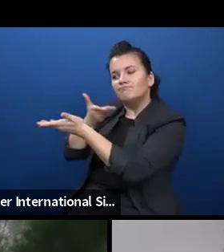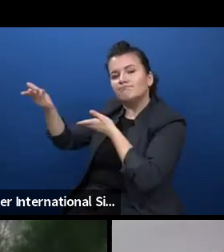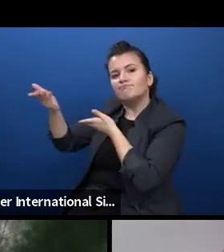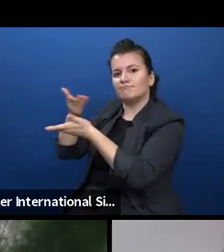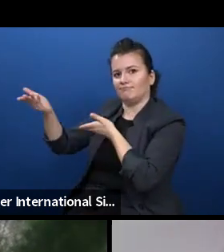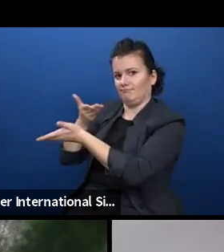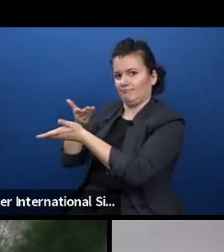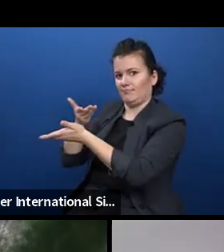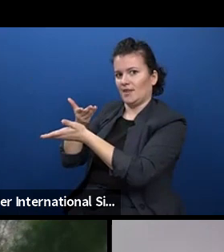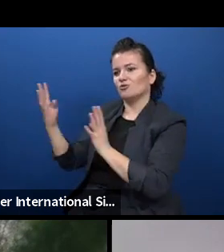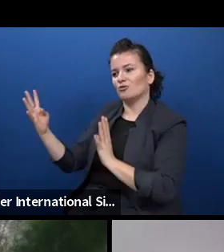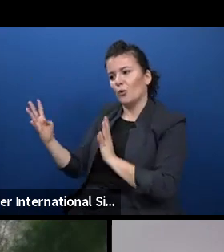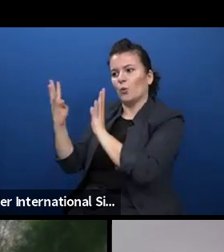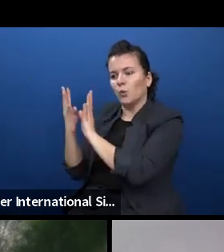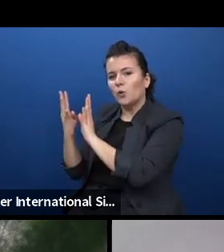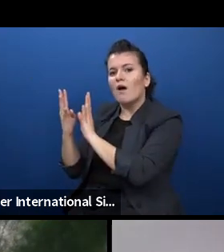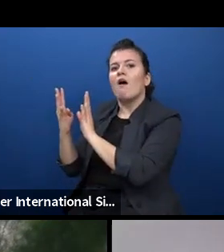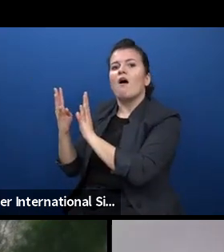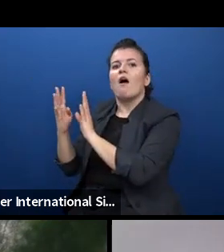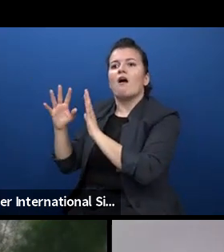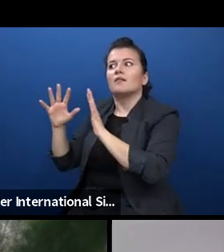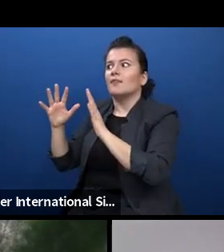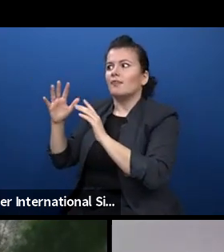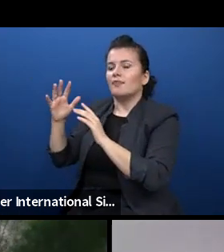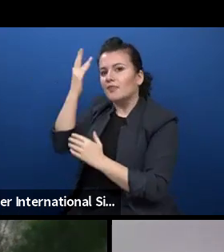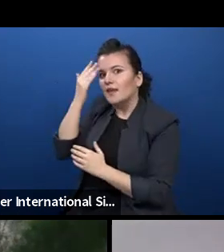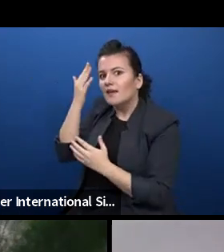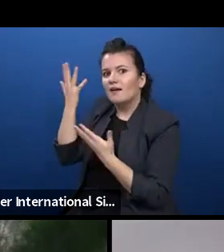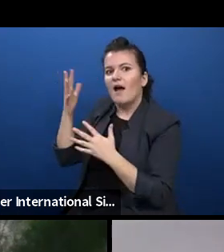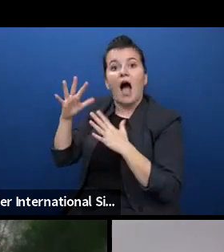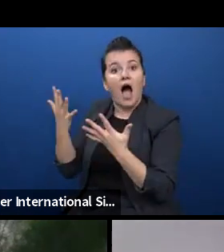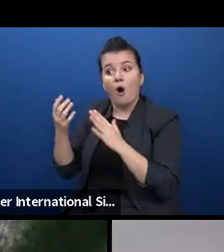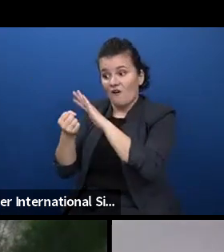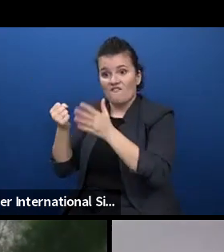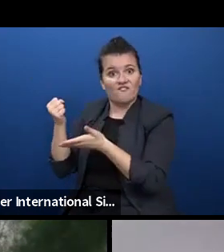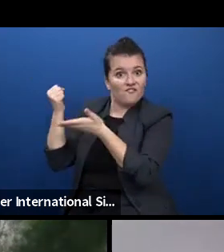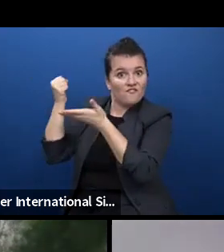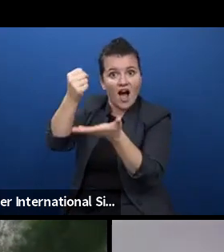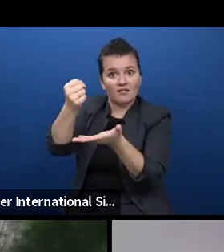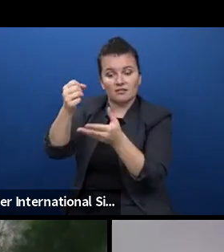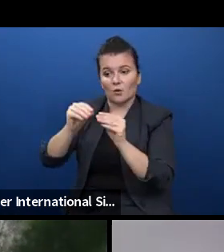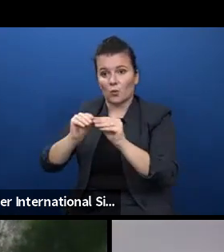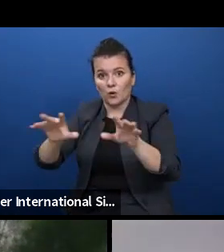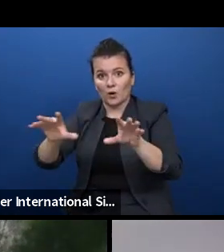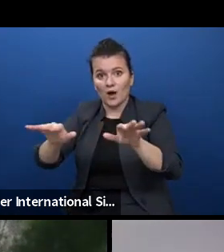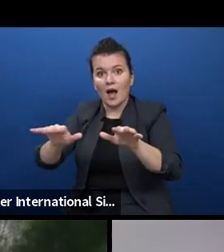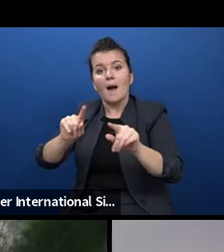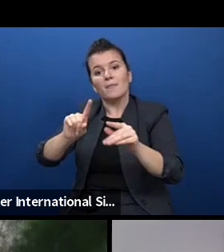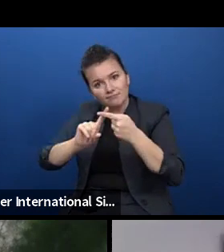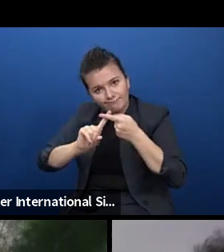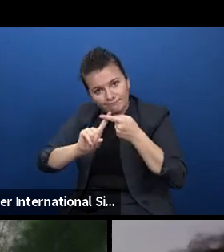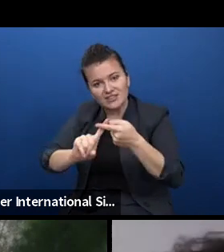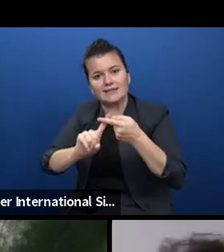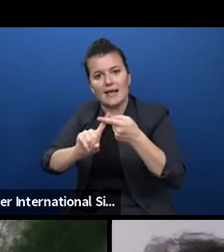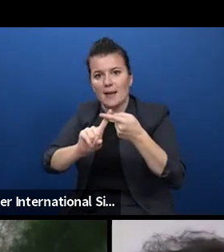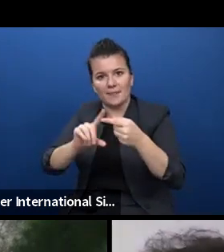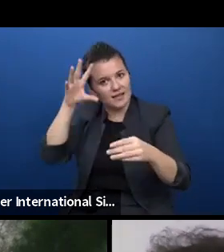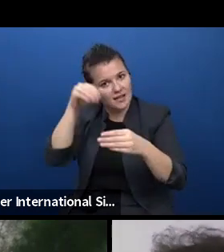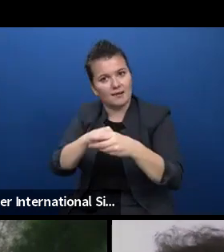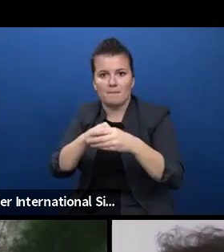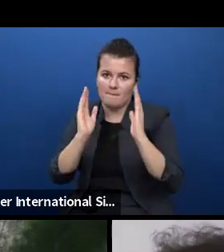to come together and further explore the question, how can we link the distribution of funds to aspects of ecological sustainability, not every